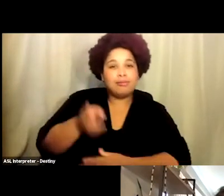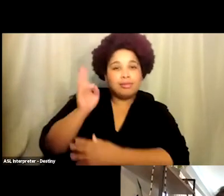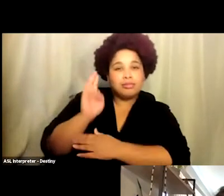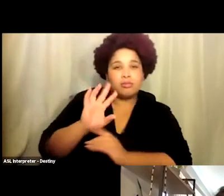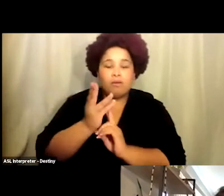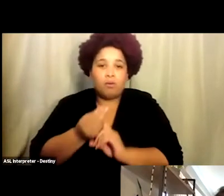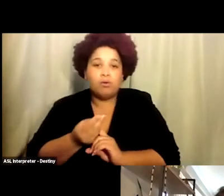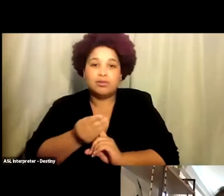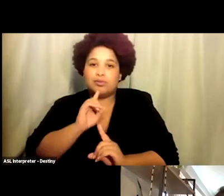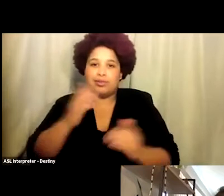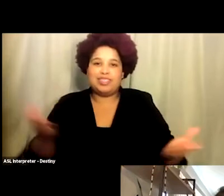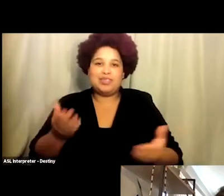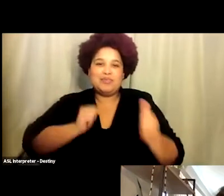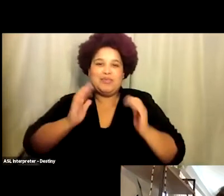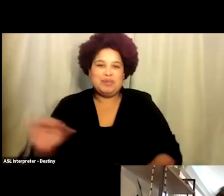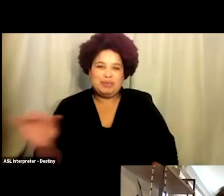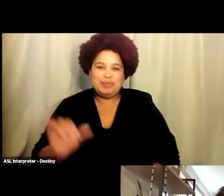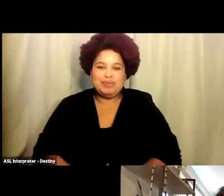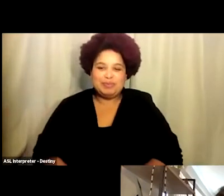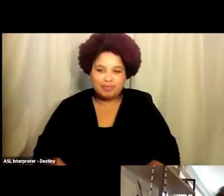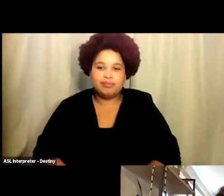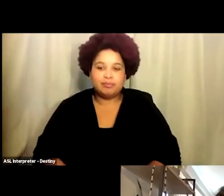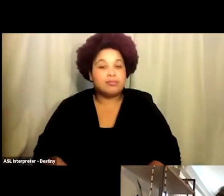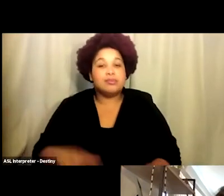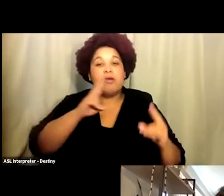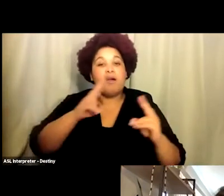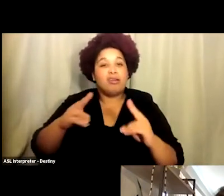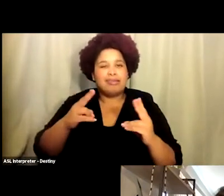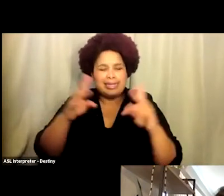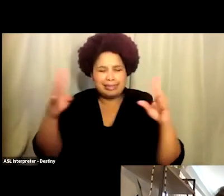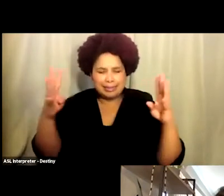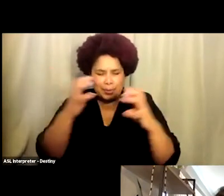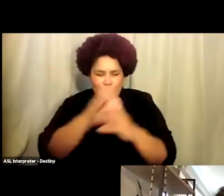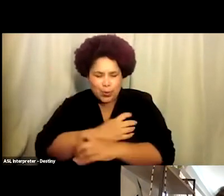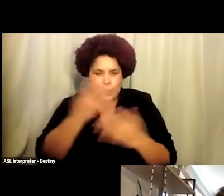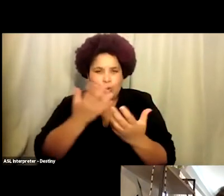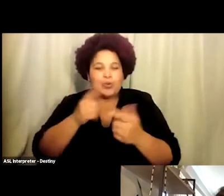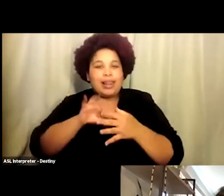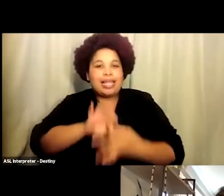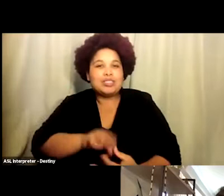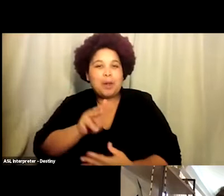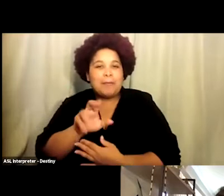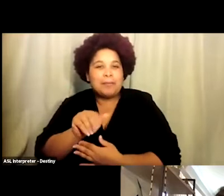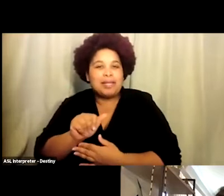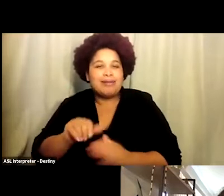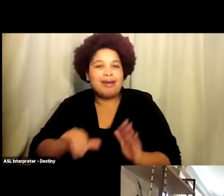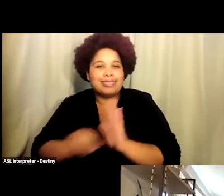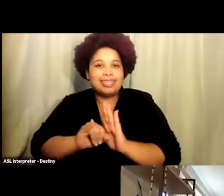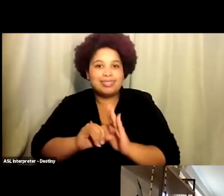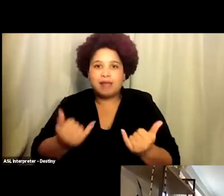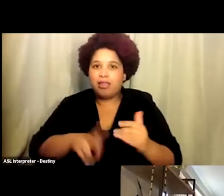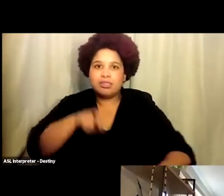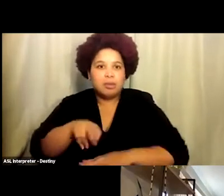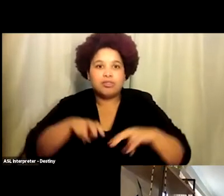culture, and most certainly here as performers. So with honoring the complexities of our MENA identity, I want to jump right in and talk about how we as a